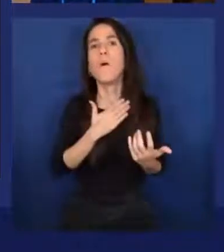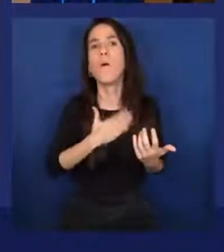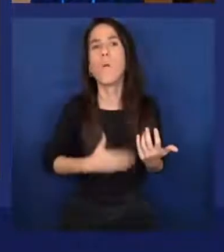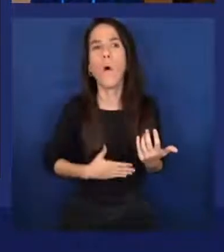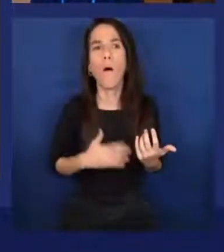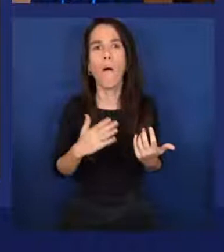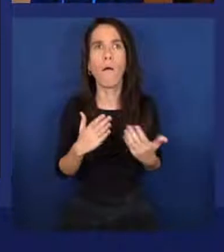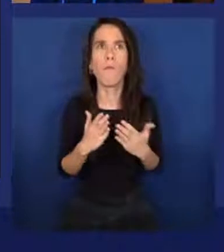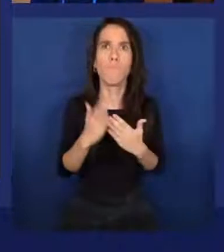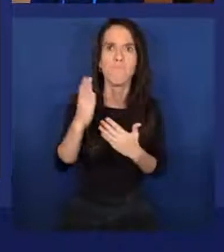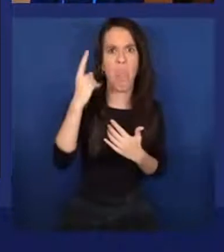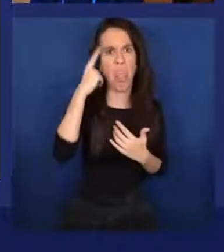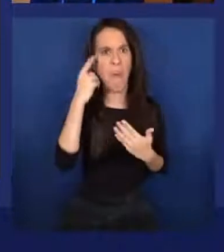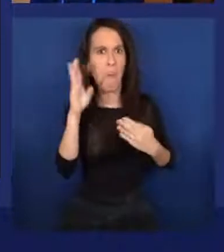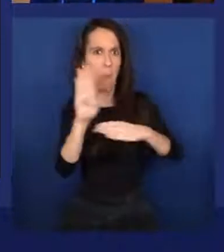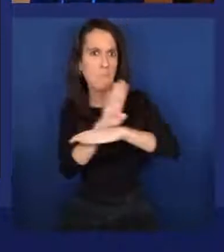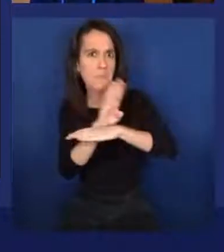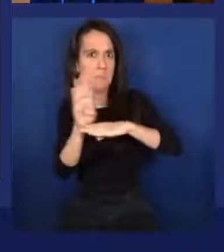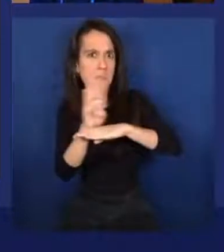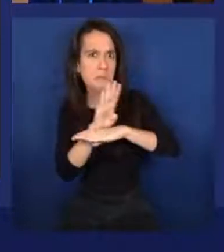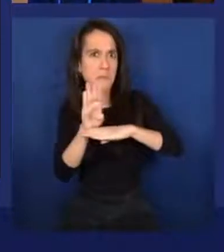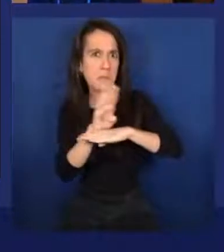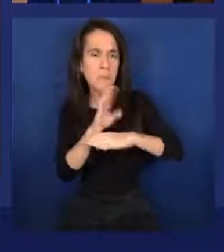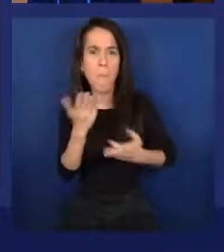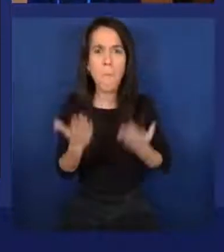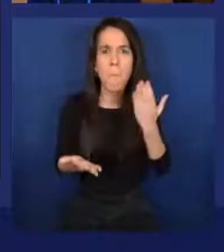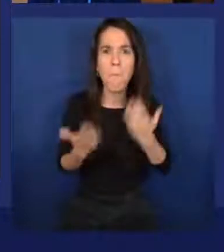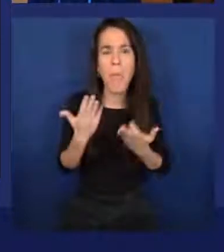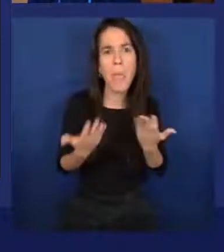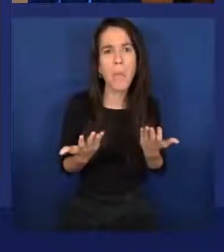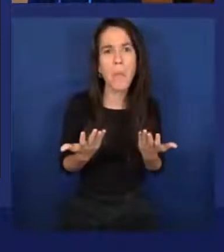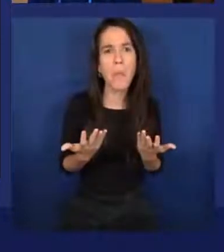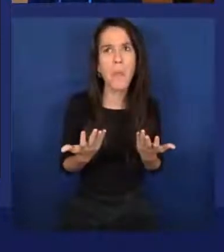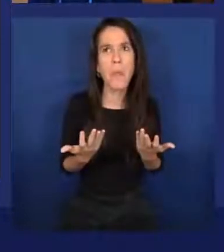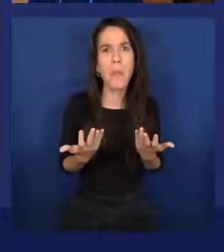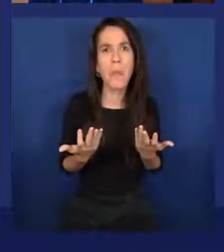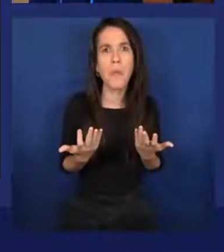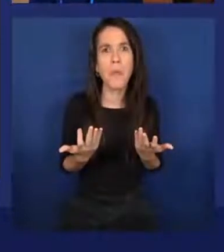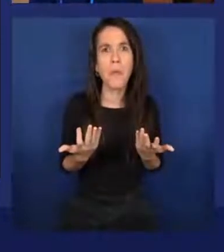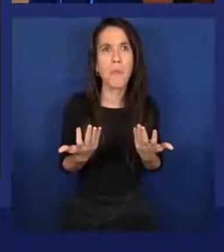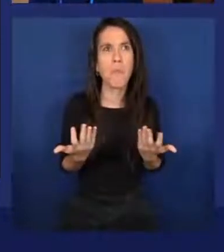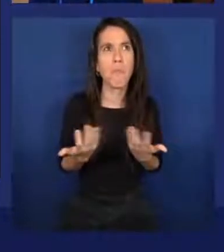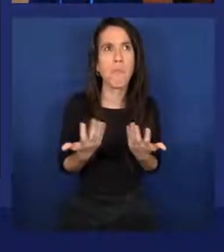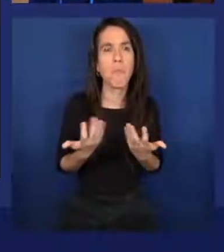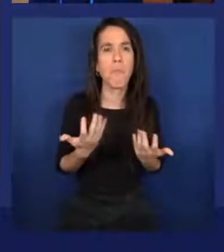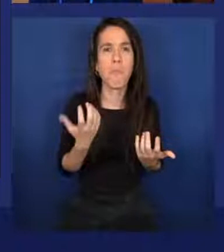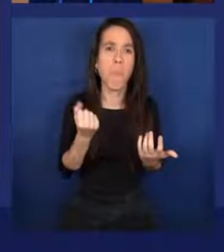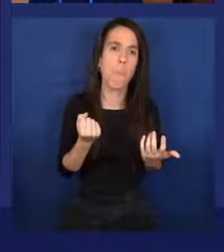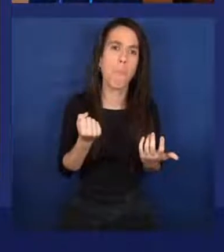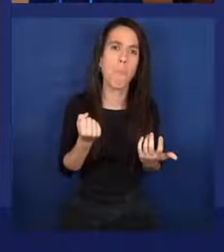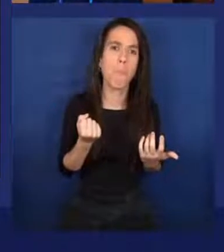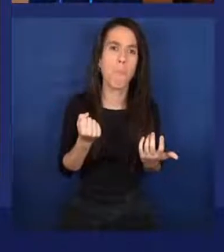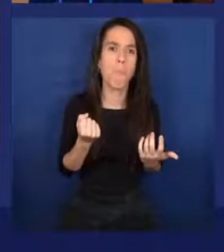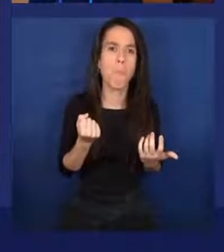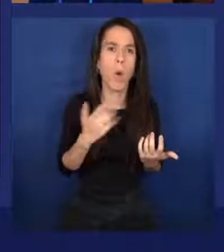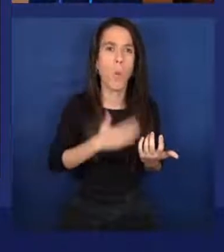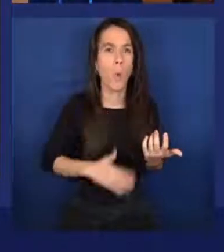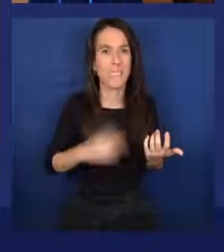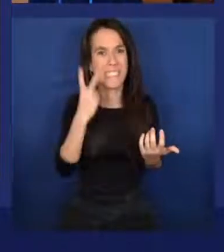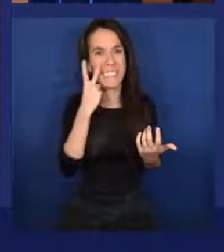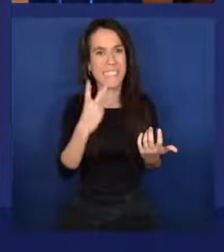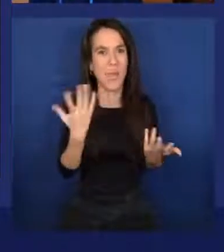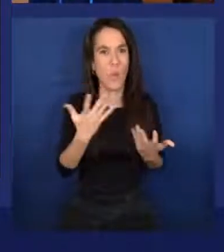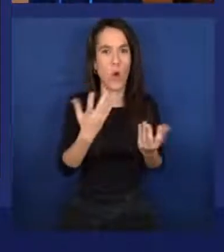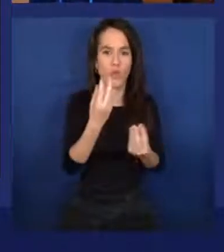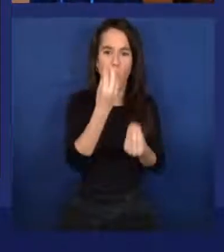use case, you might have a situation like on a show floor or something where you want to be able to recognize where your products are,